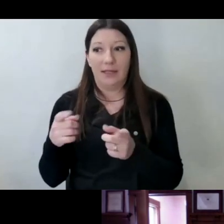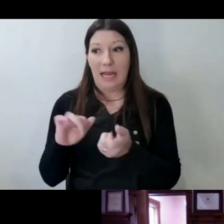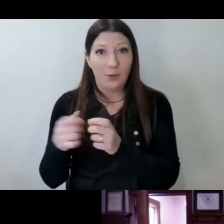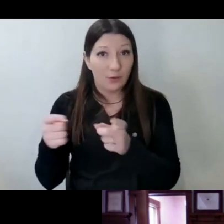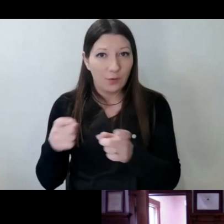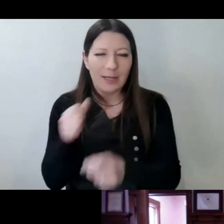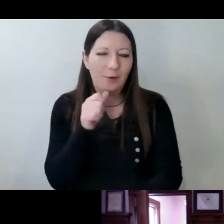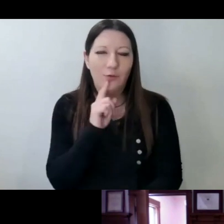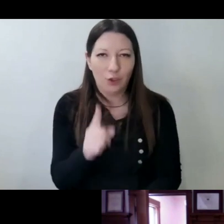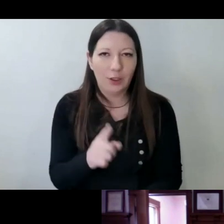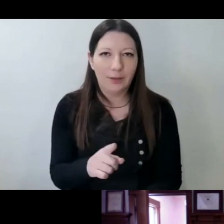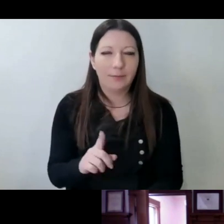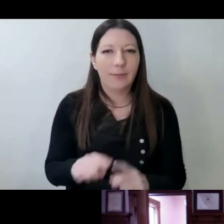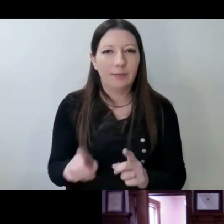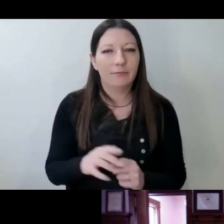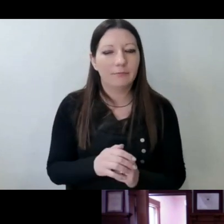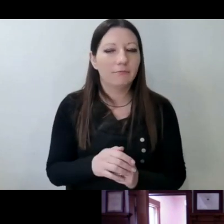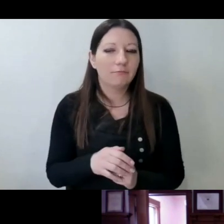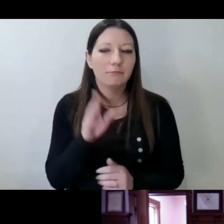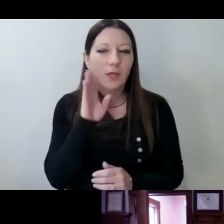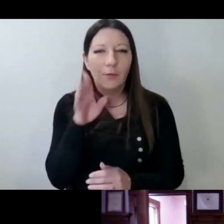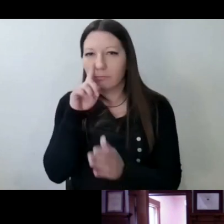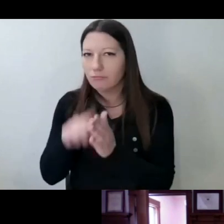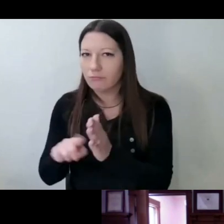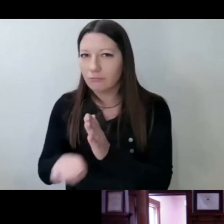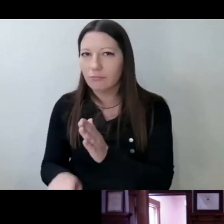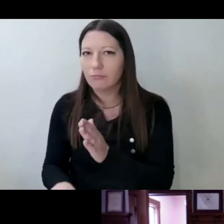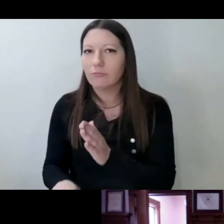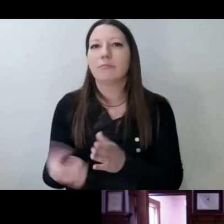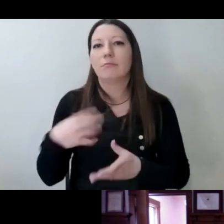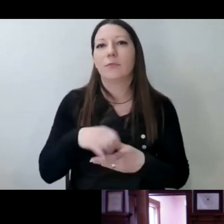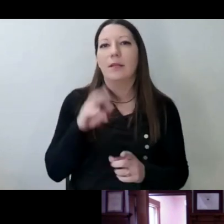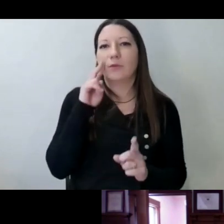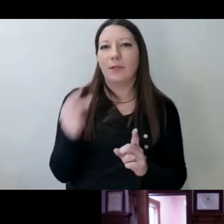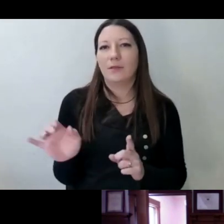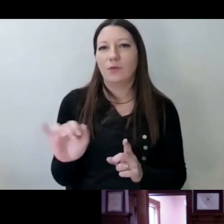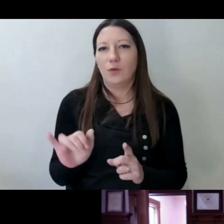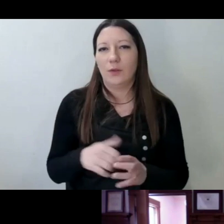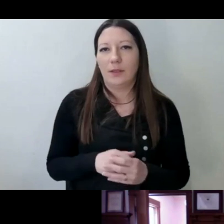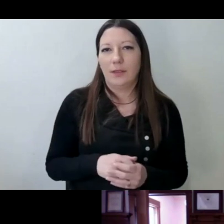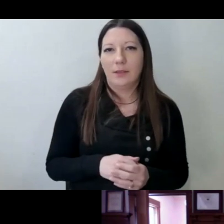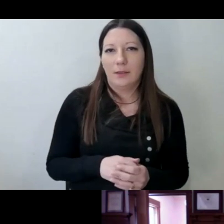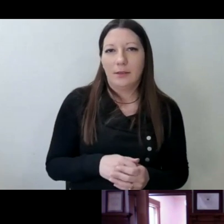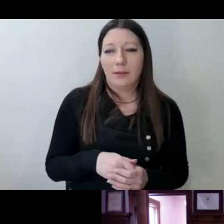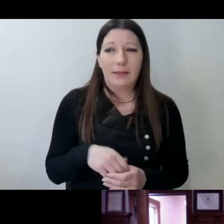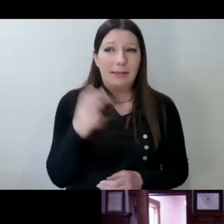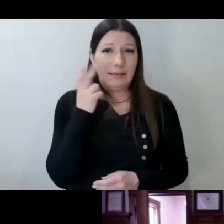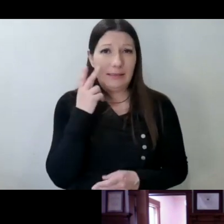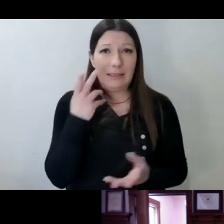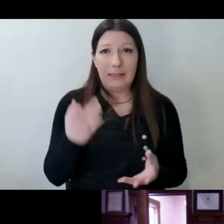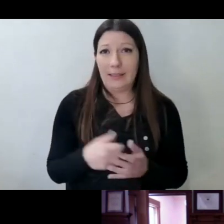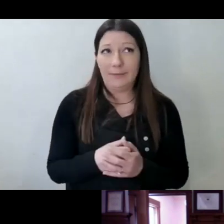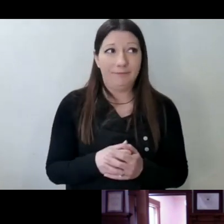definitely something that I'll have to look into and kind of bring in that perspective as well, and seeing if those regulations are followed or what people can do to kind